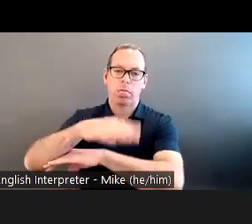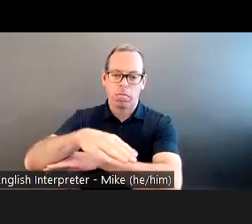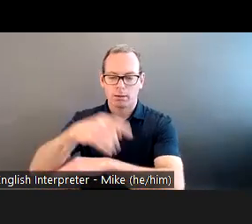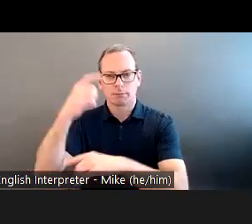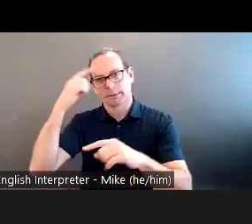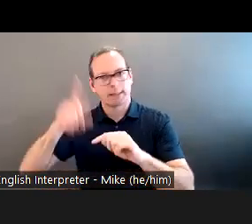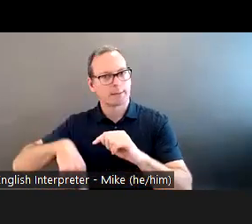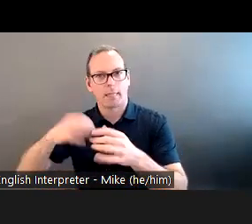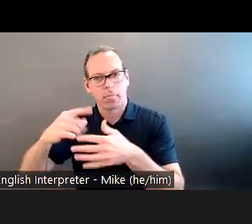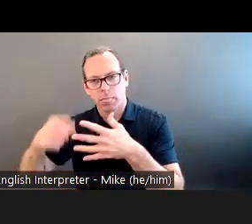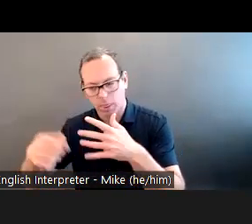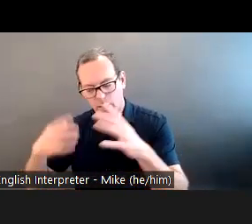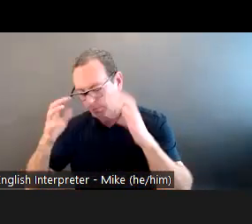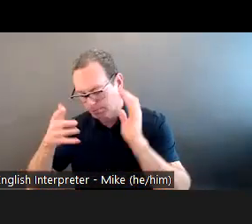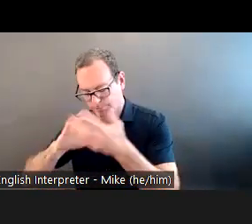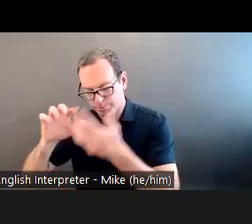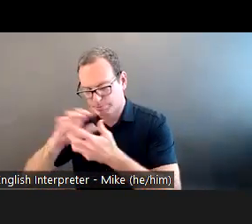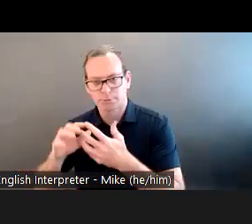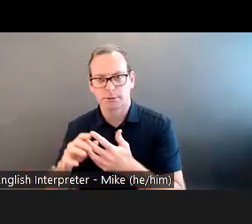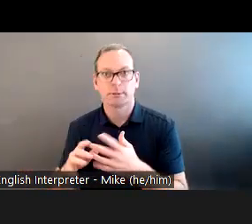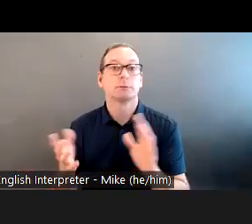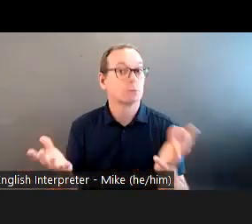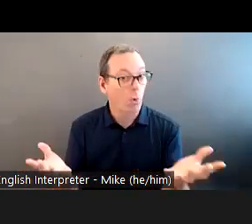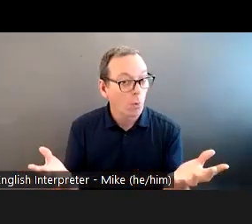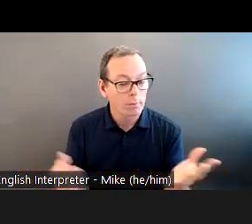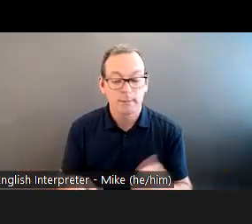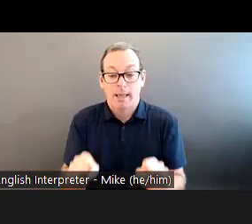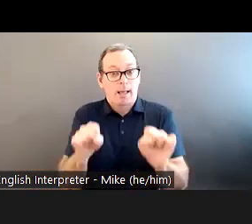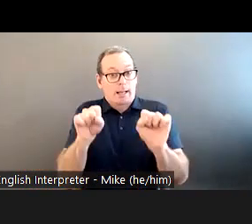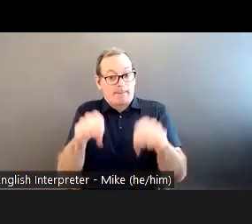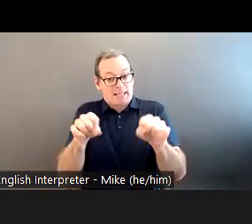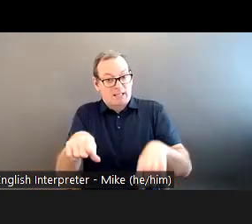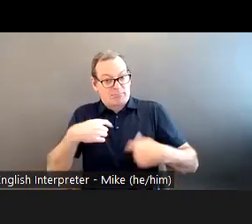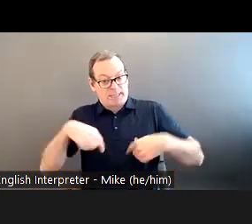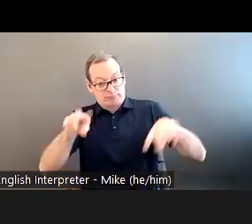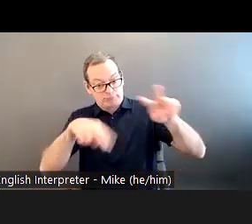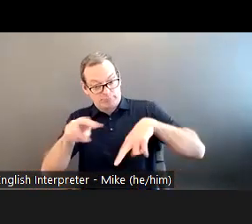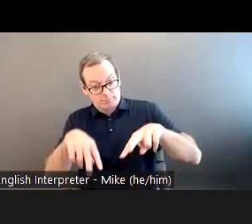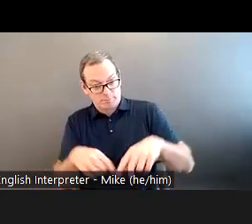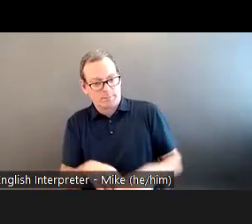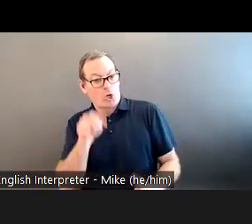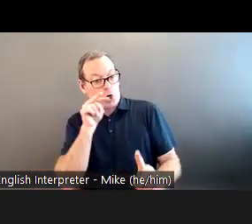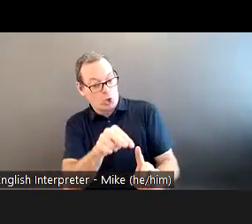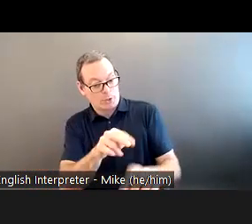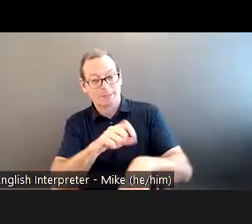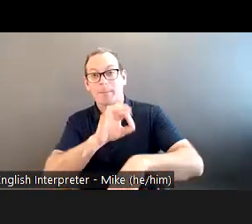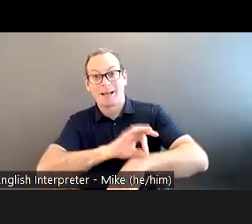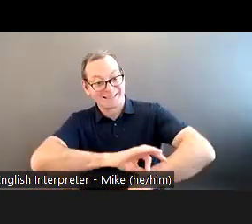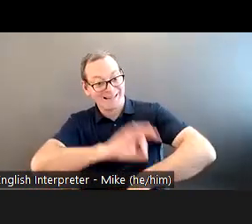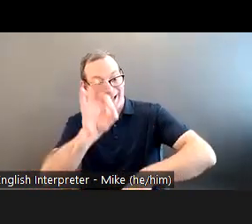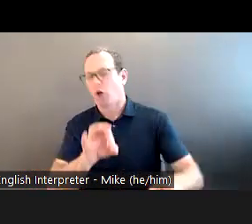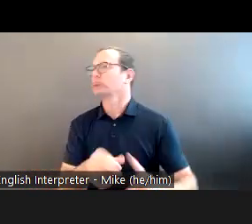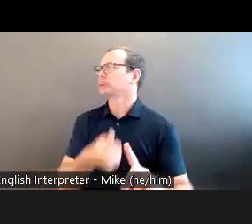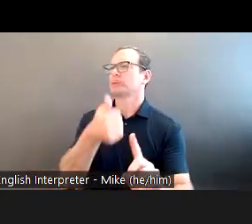and situation specific. So we can't deem someone incapable at 9 in the morning and say forevermore they